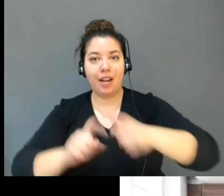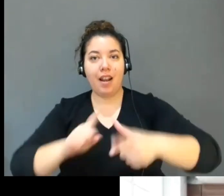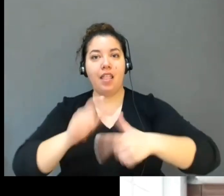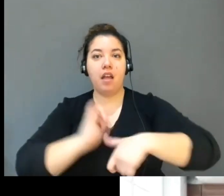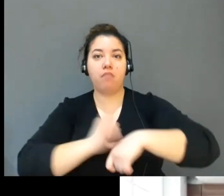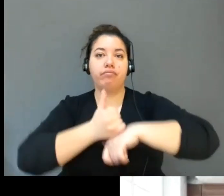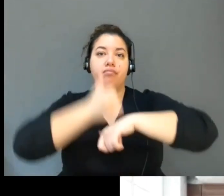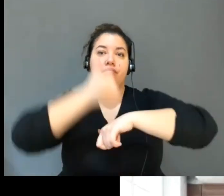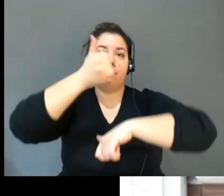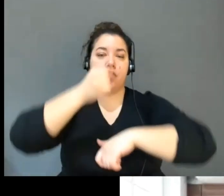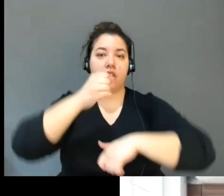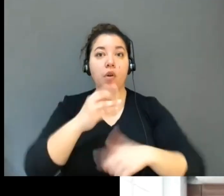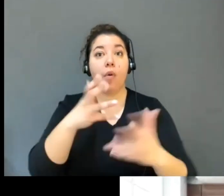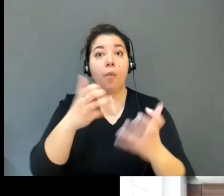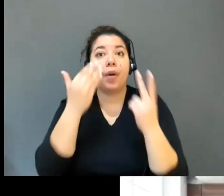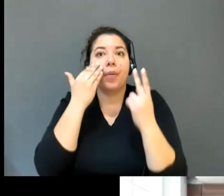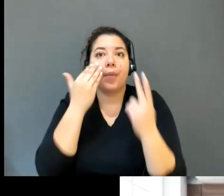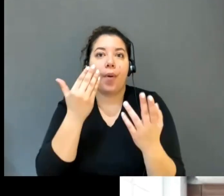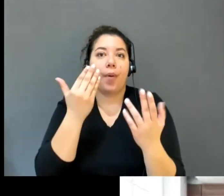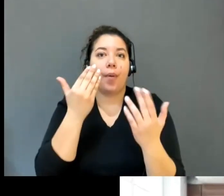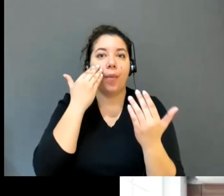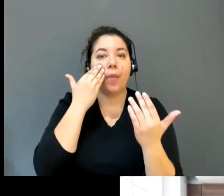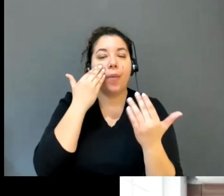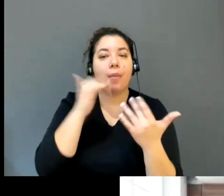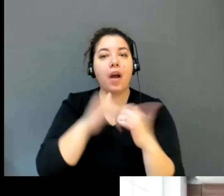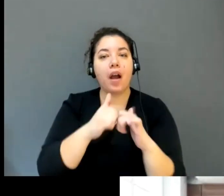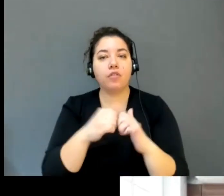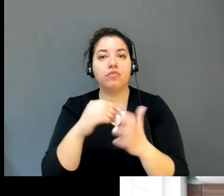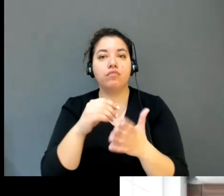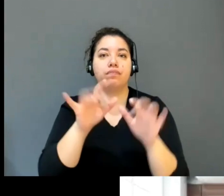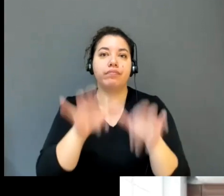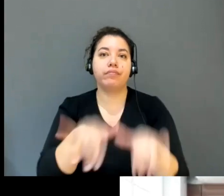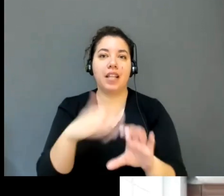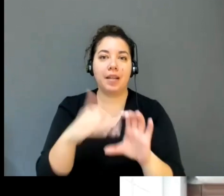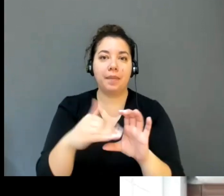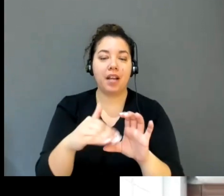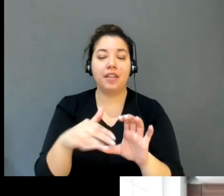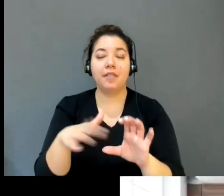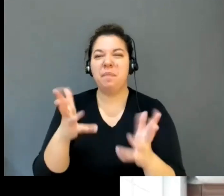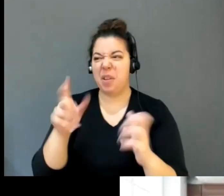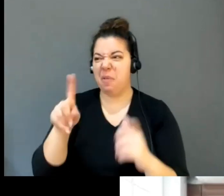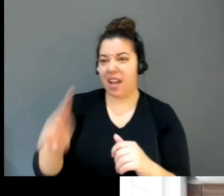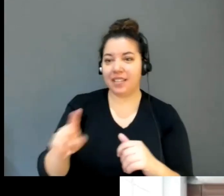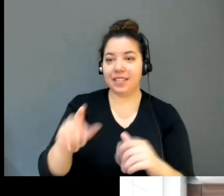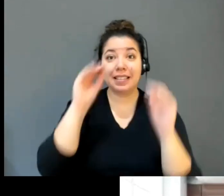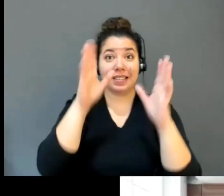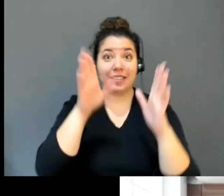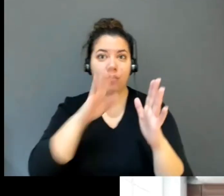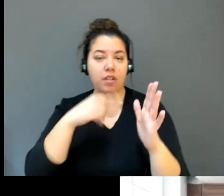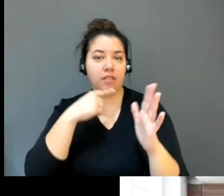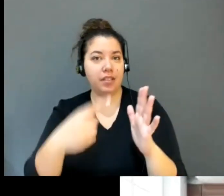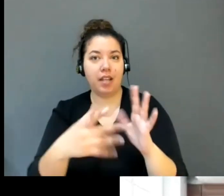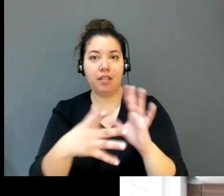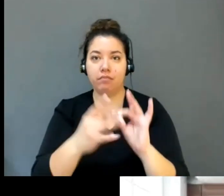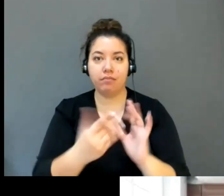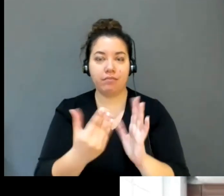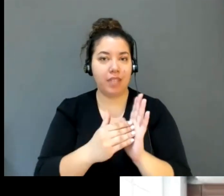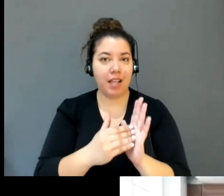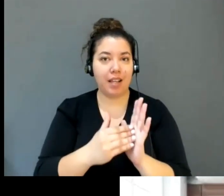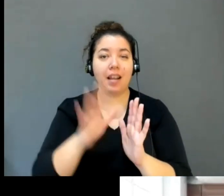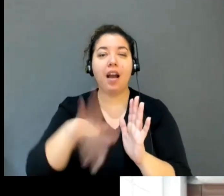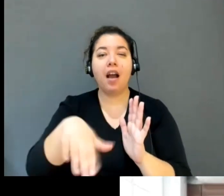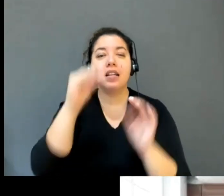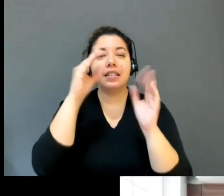where information goes in an email. Let me ask Mr. Frieder this question, because teachers tell us this all the time. Teachers, raise your hand if you've seen an email from a